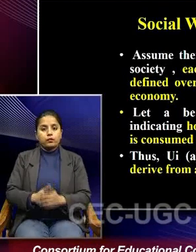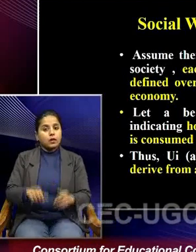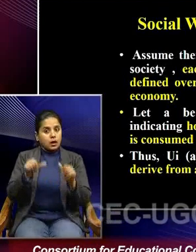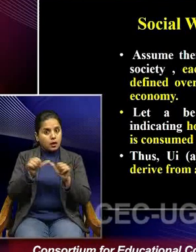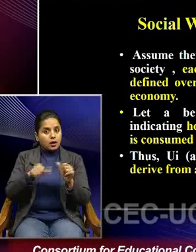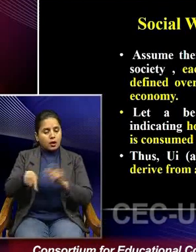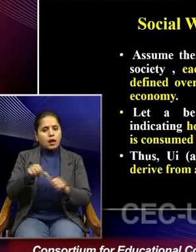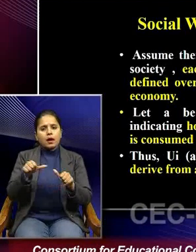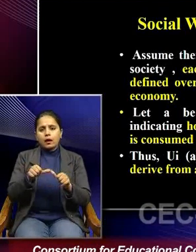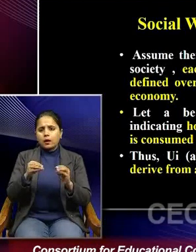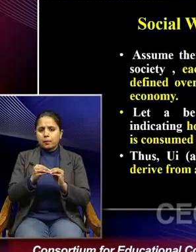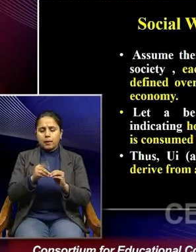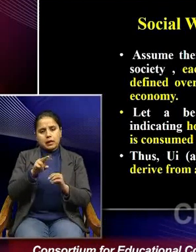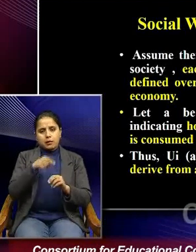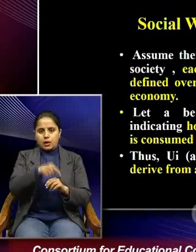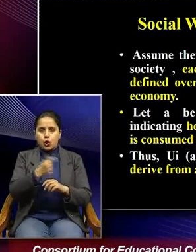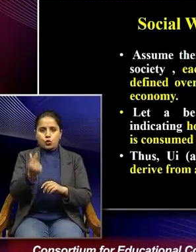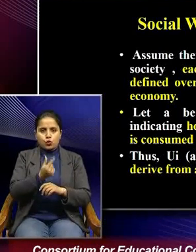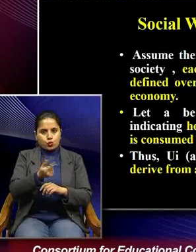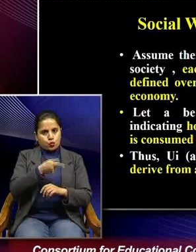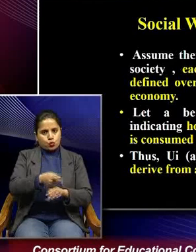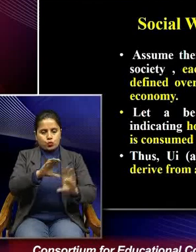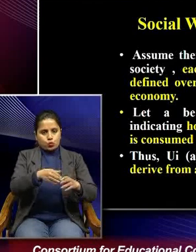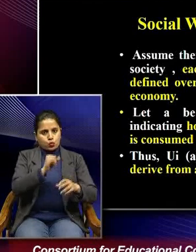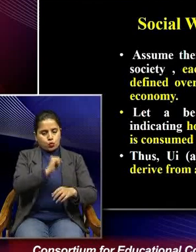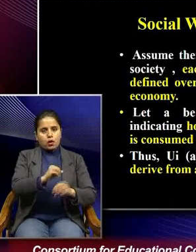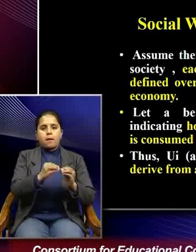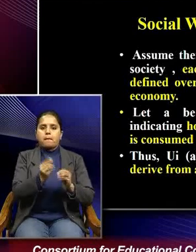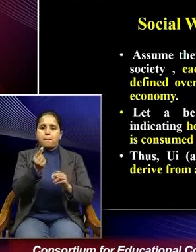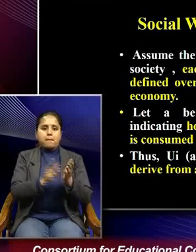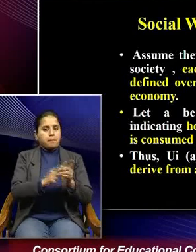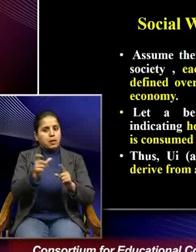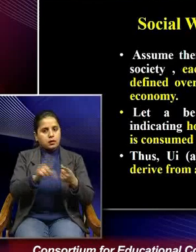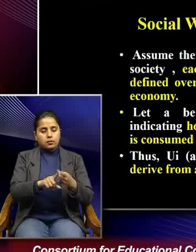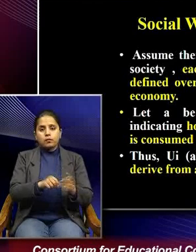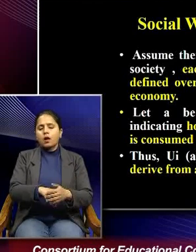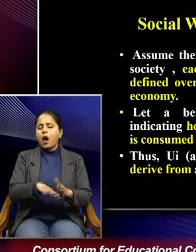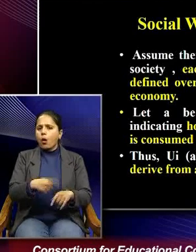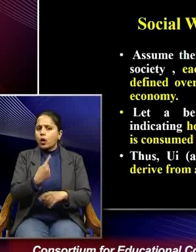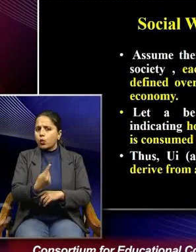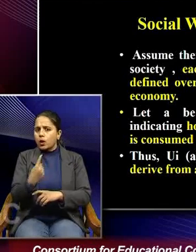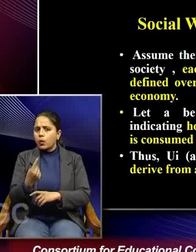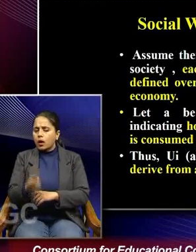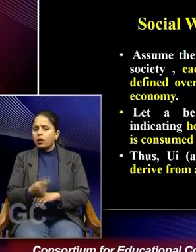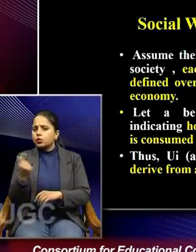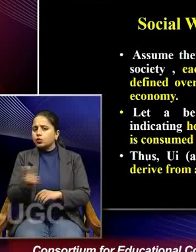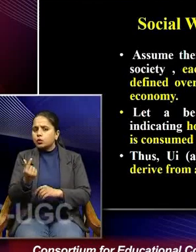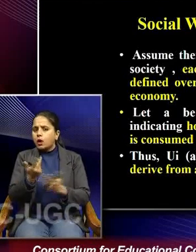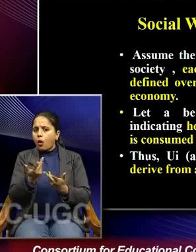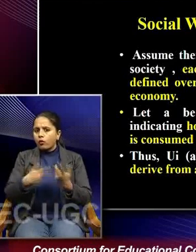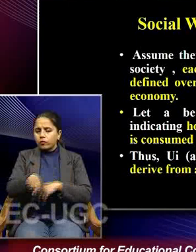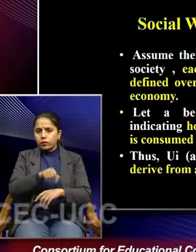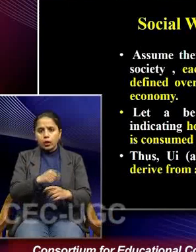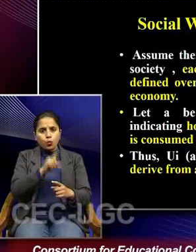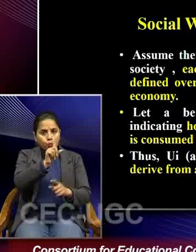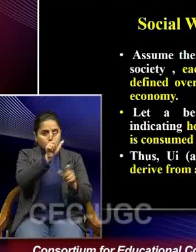Let A be the consumption bundle, indicating how much of each commodity is consumed by